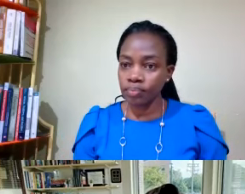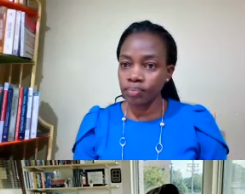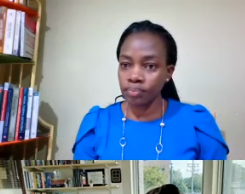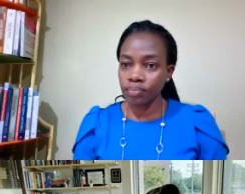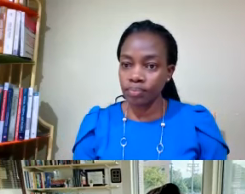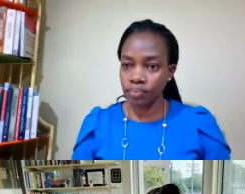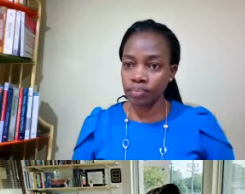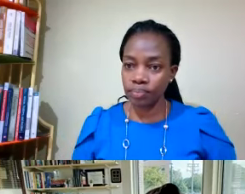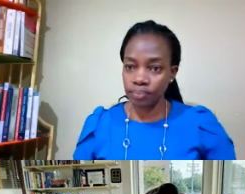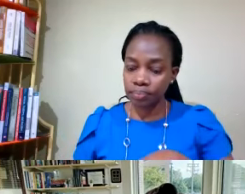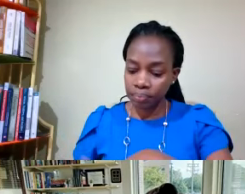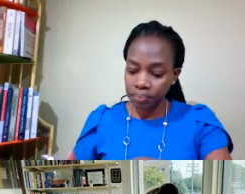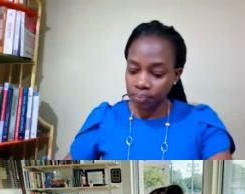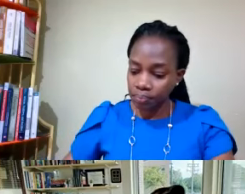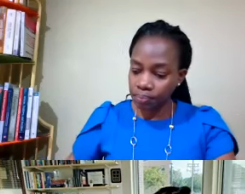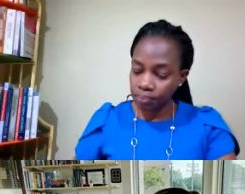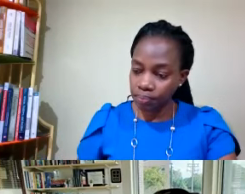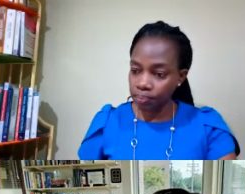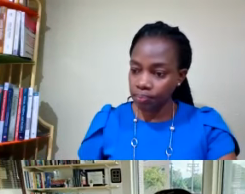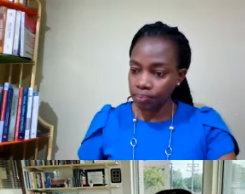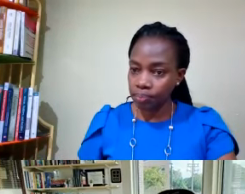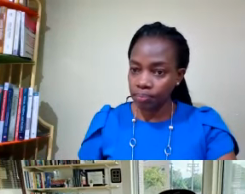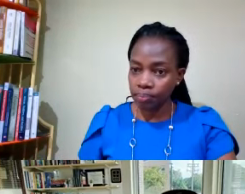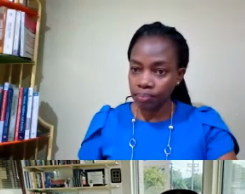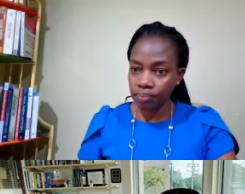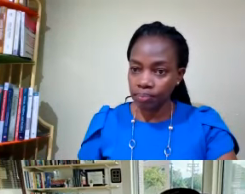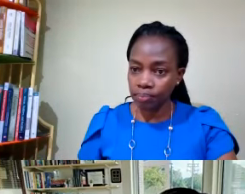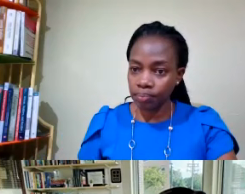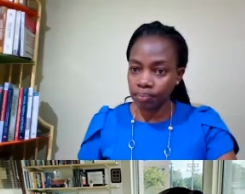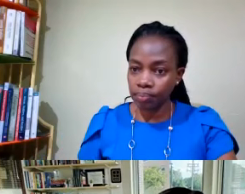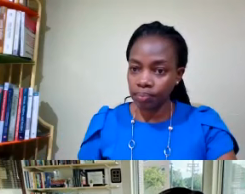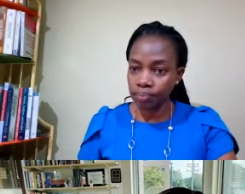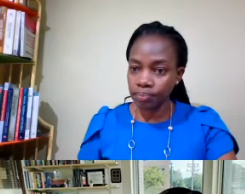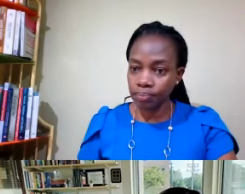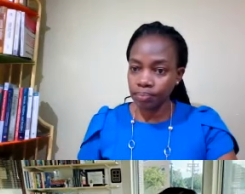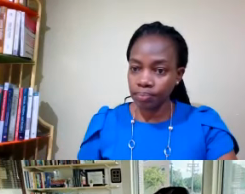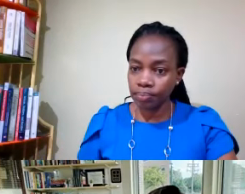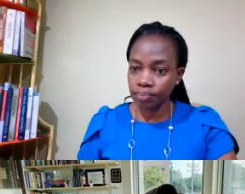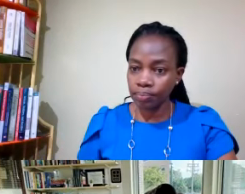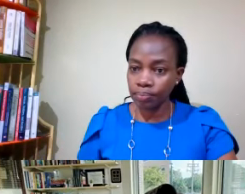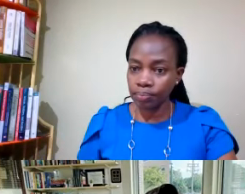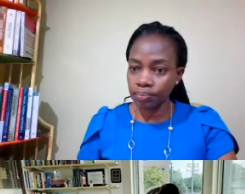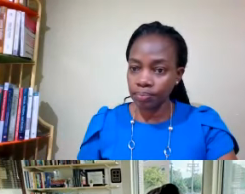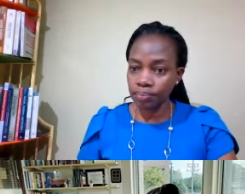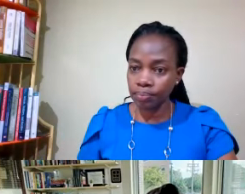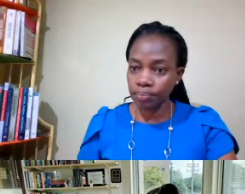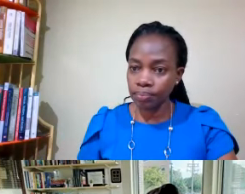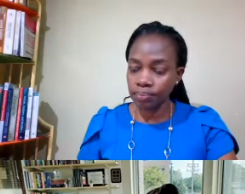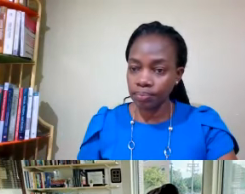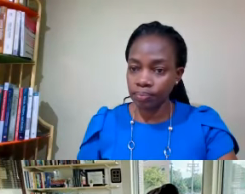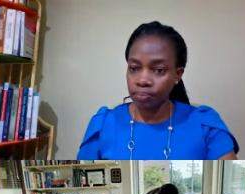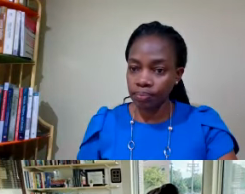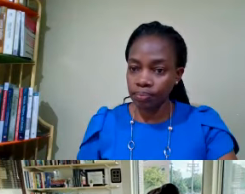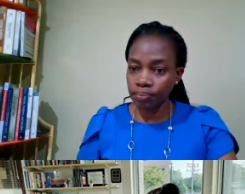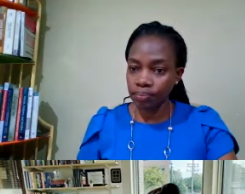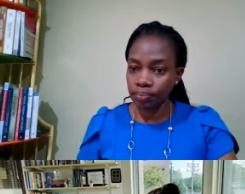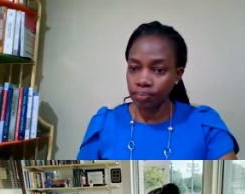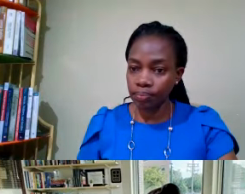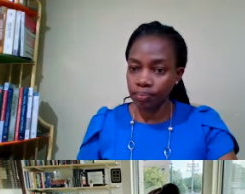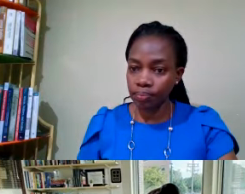appropriate for the family. So when I was in India, there was a time when I was a teacher, I had folks, children in